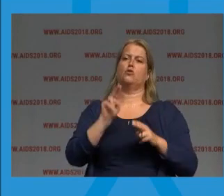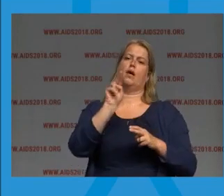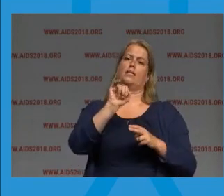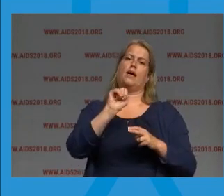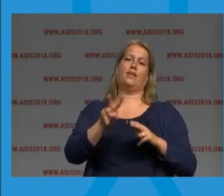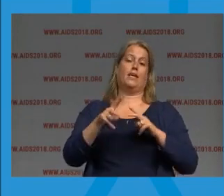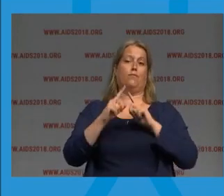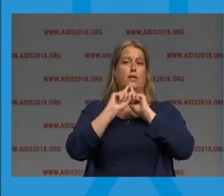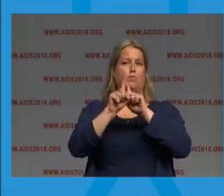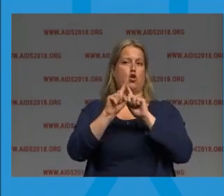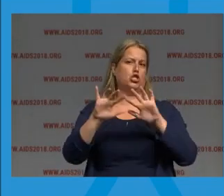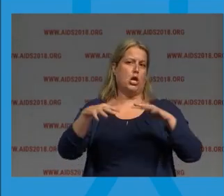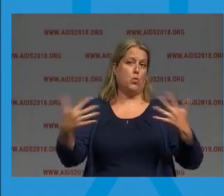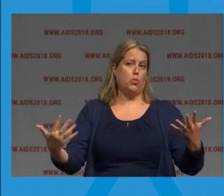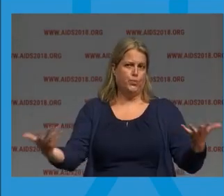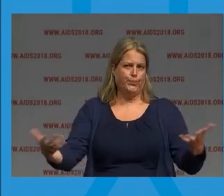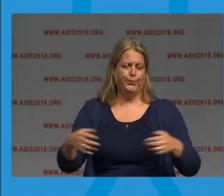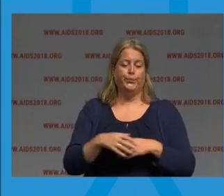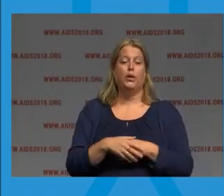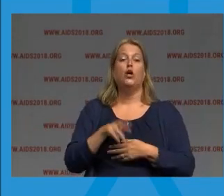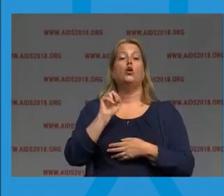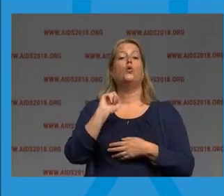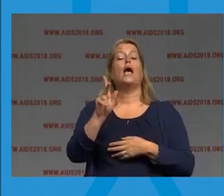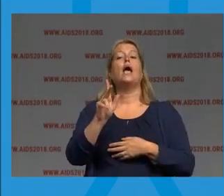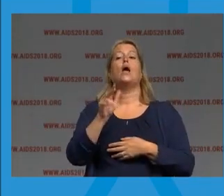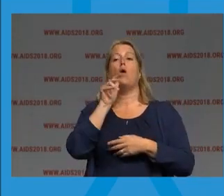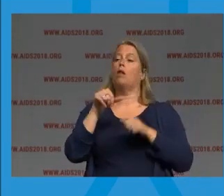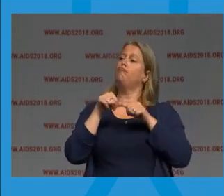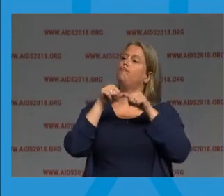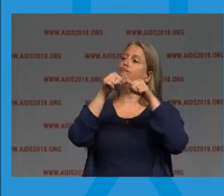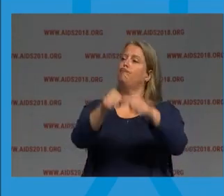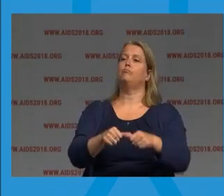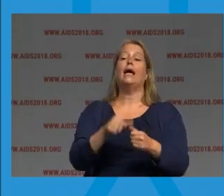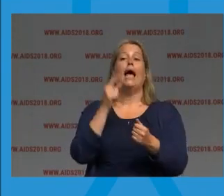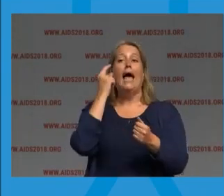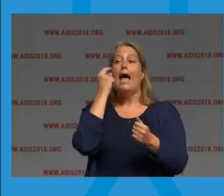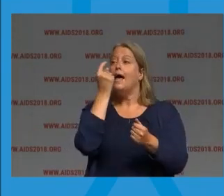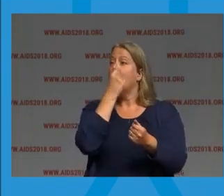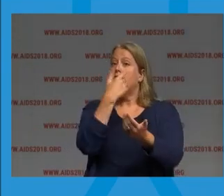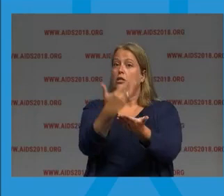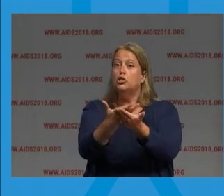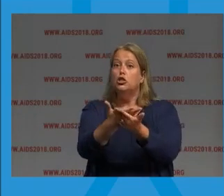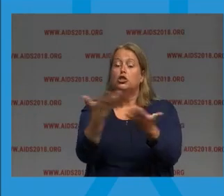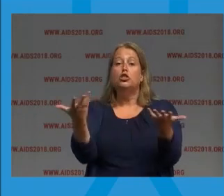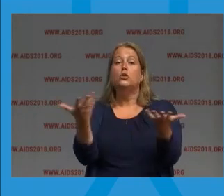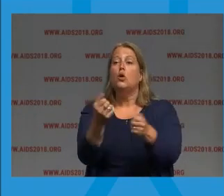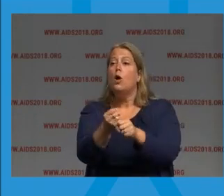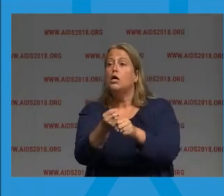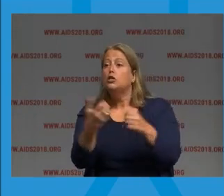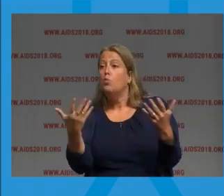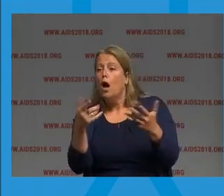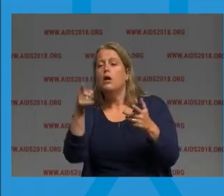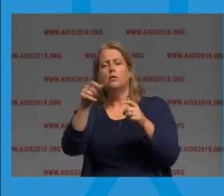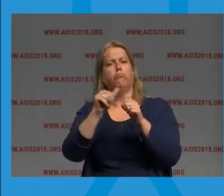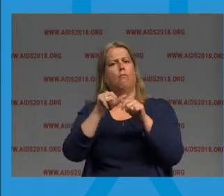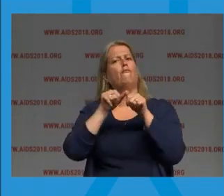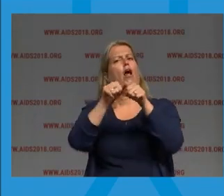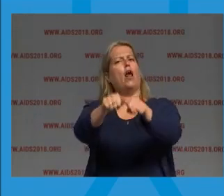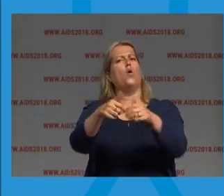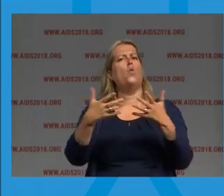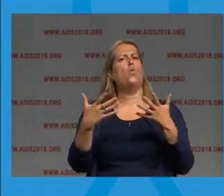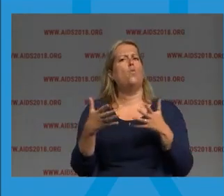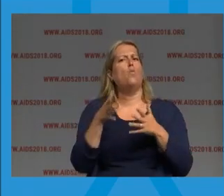response. The UK will continue to follow the evidence of what works in tackling the epidemic in any given